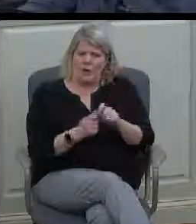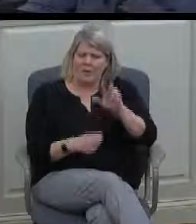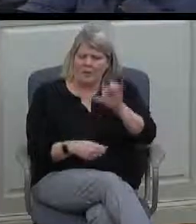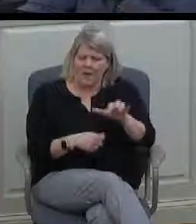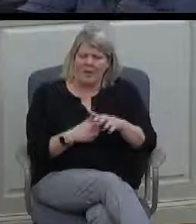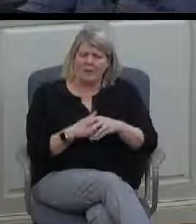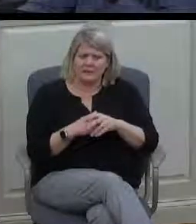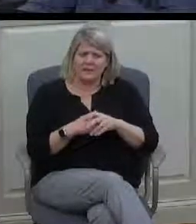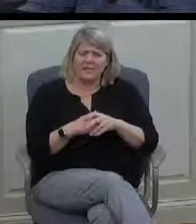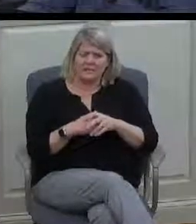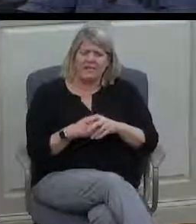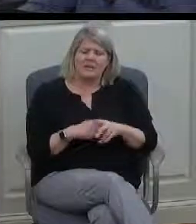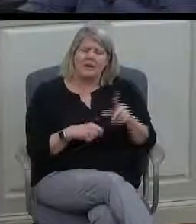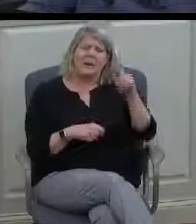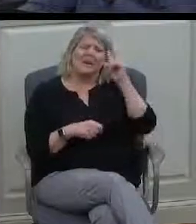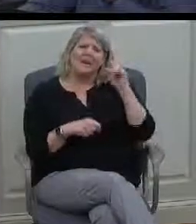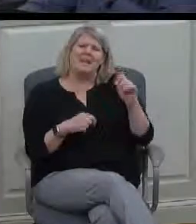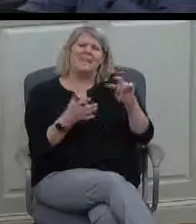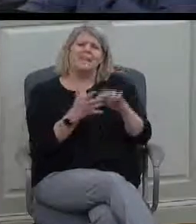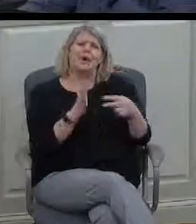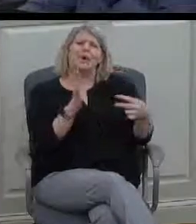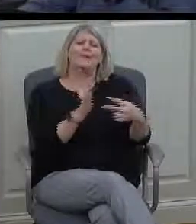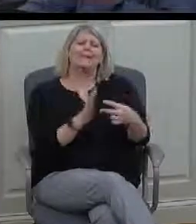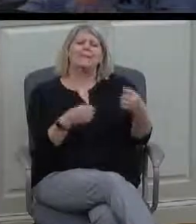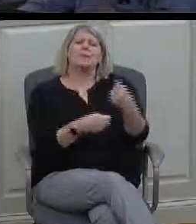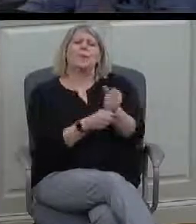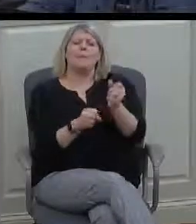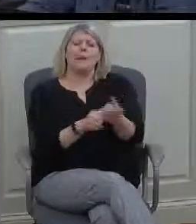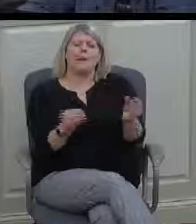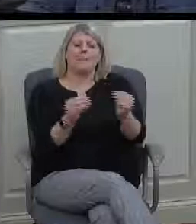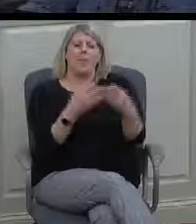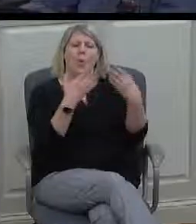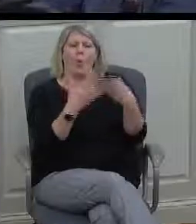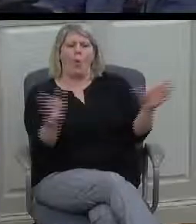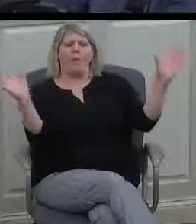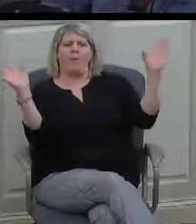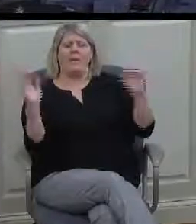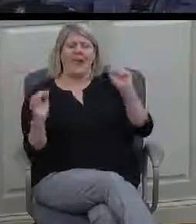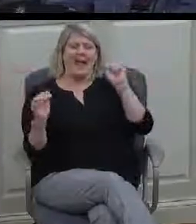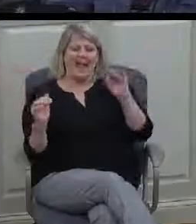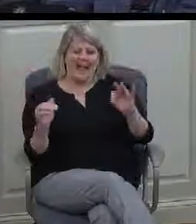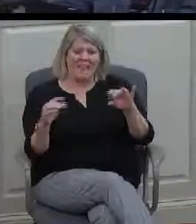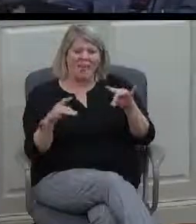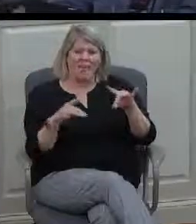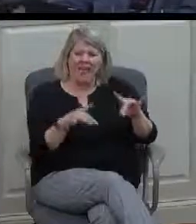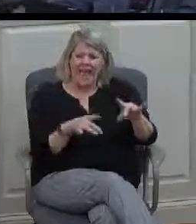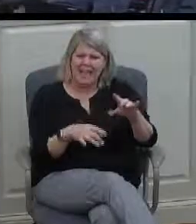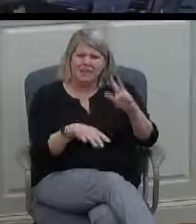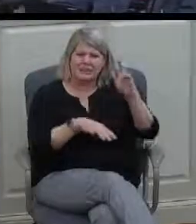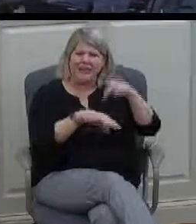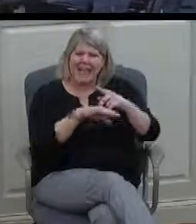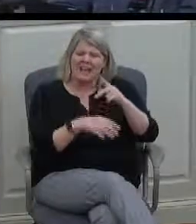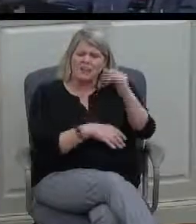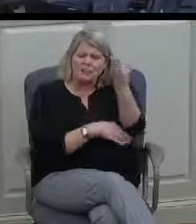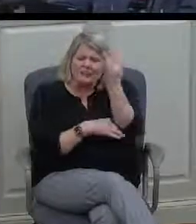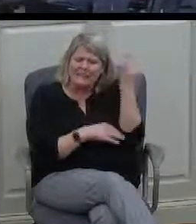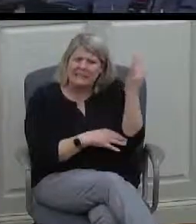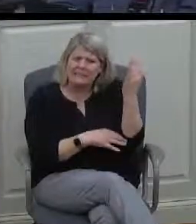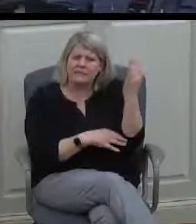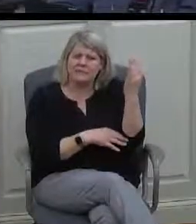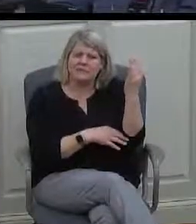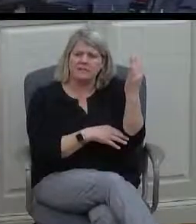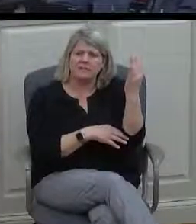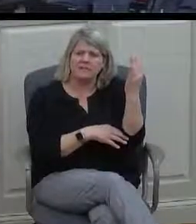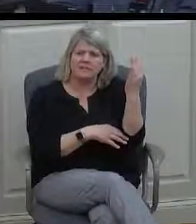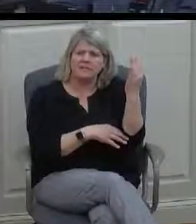because the purpose is to kind of open it up. But if we're going to put trees in there and still allow the